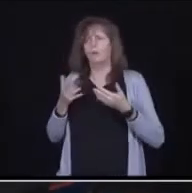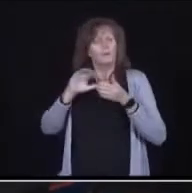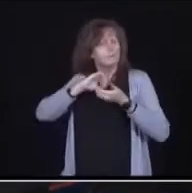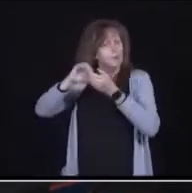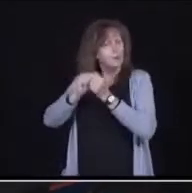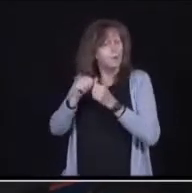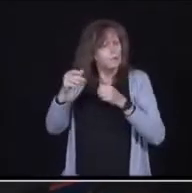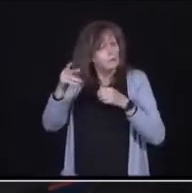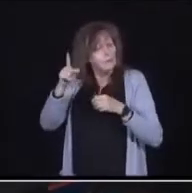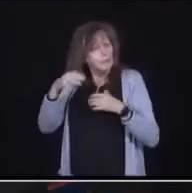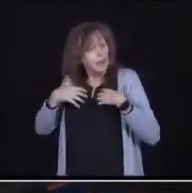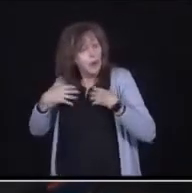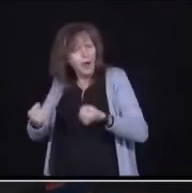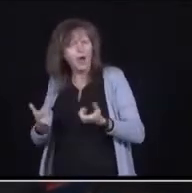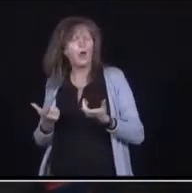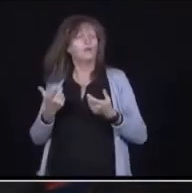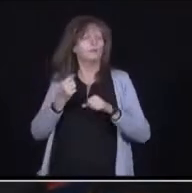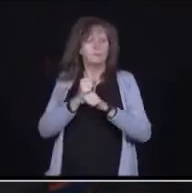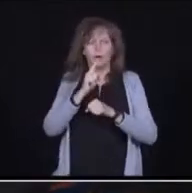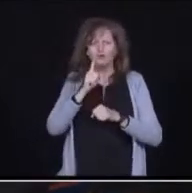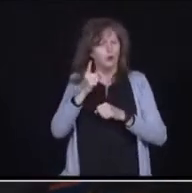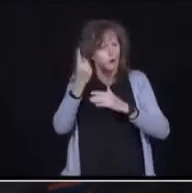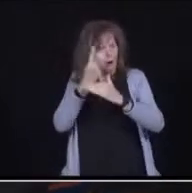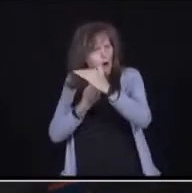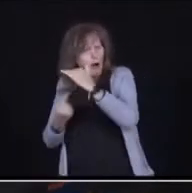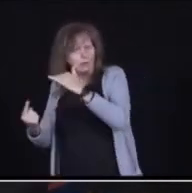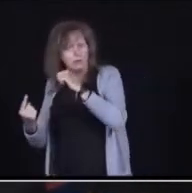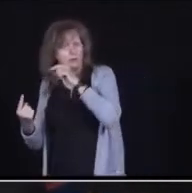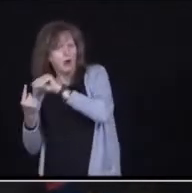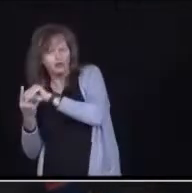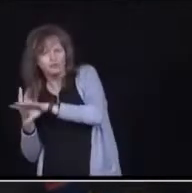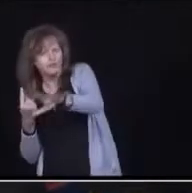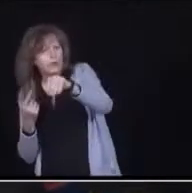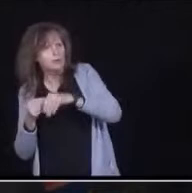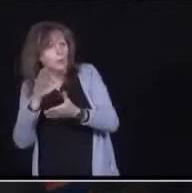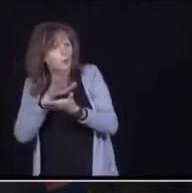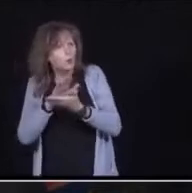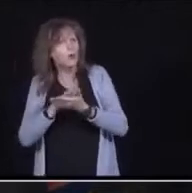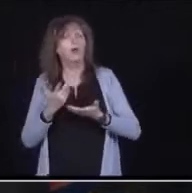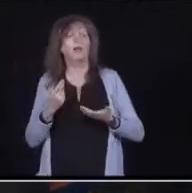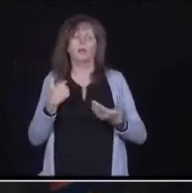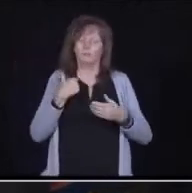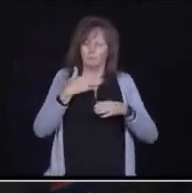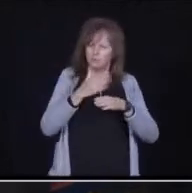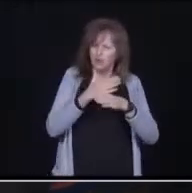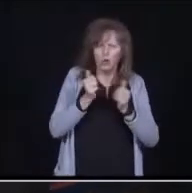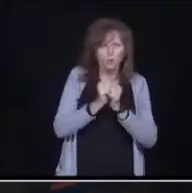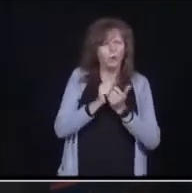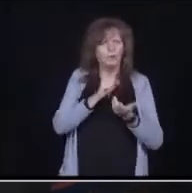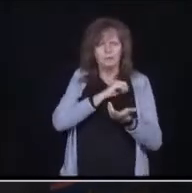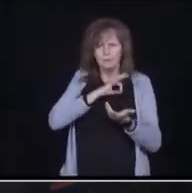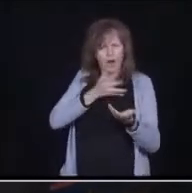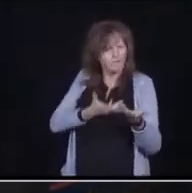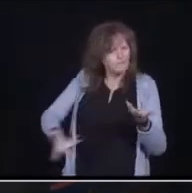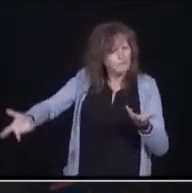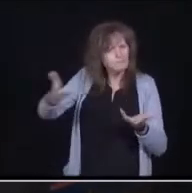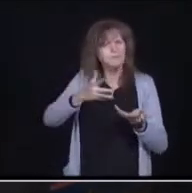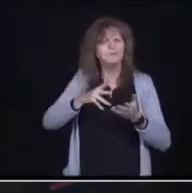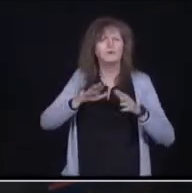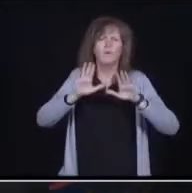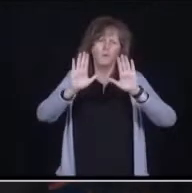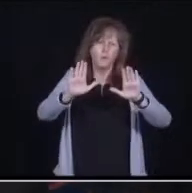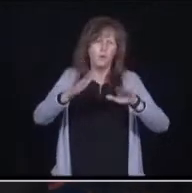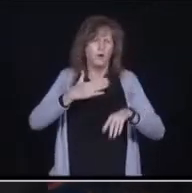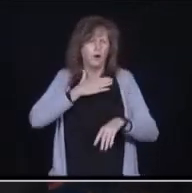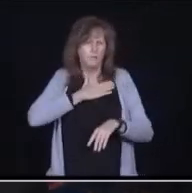I also want to share a message with all of our employers out there. Please show some understanding and patience for